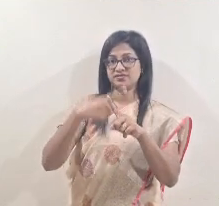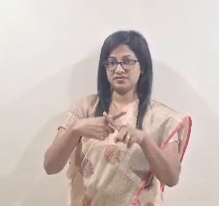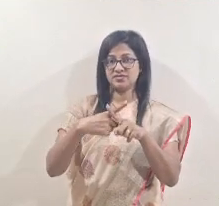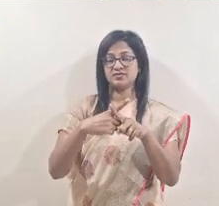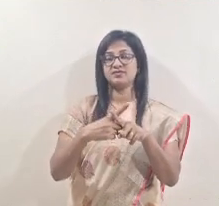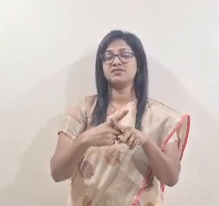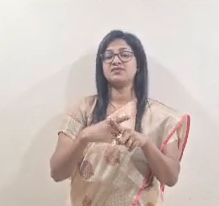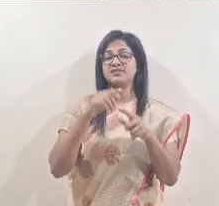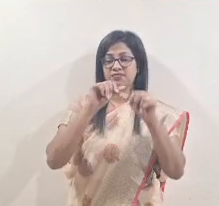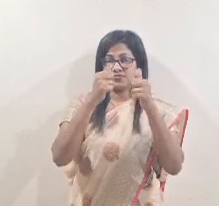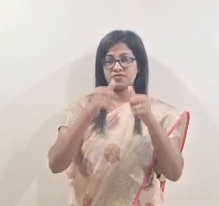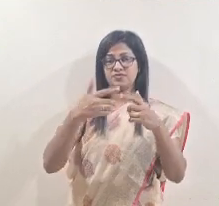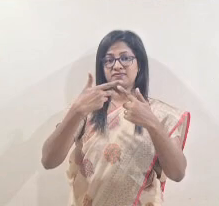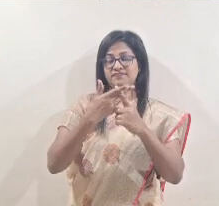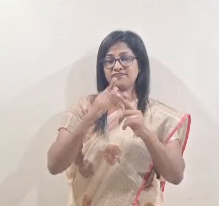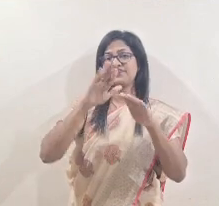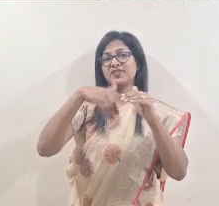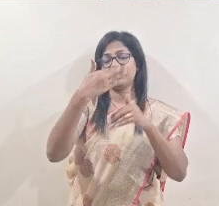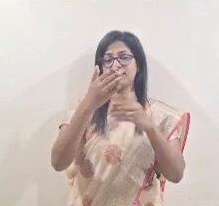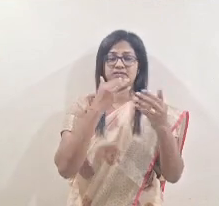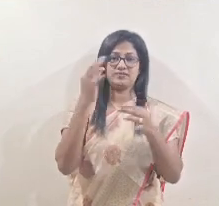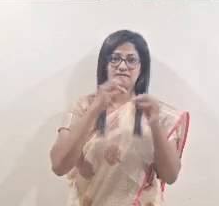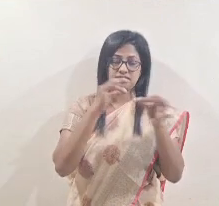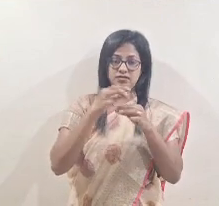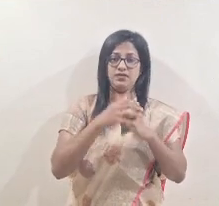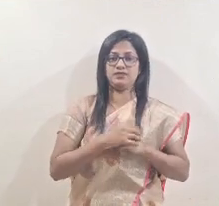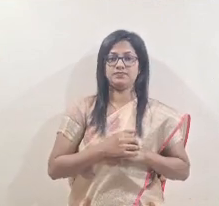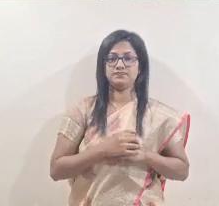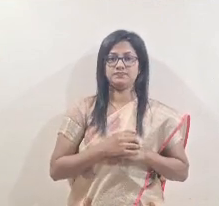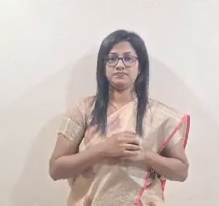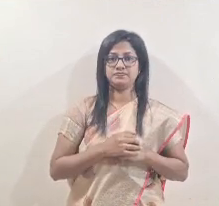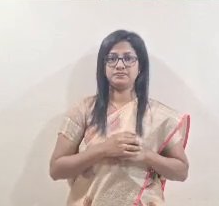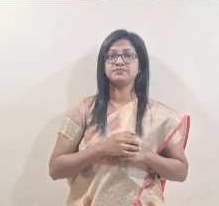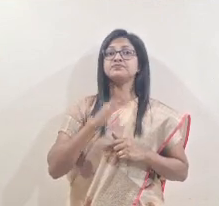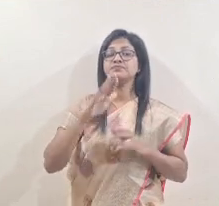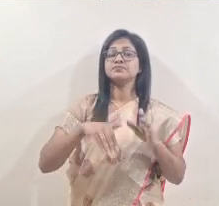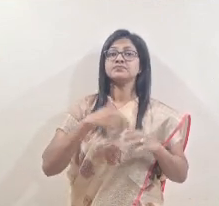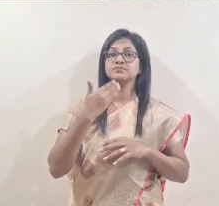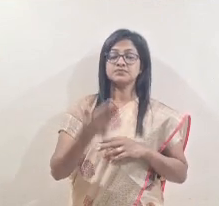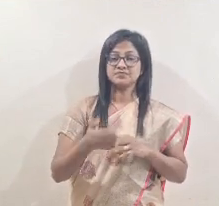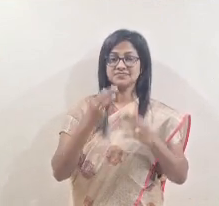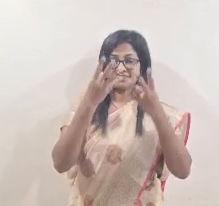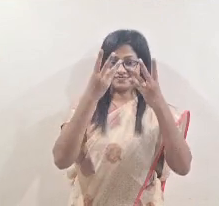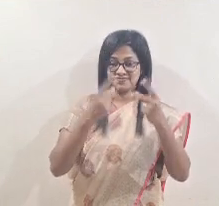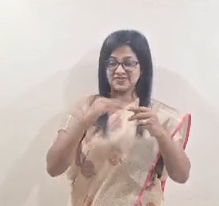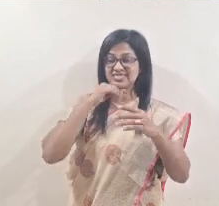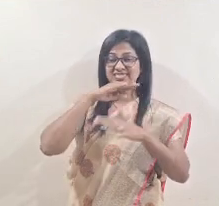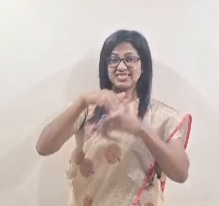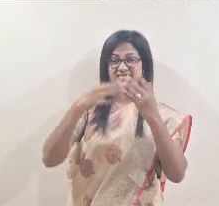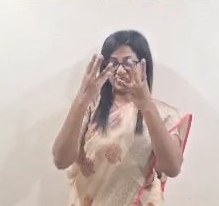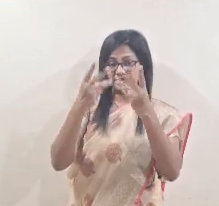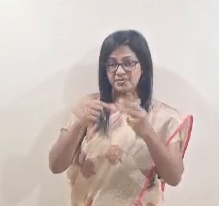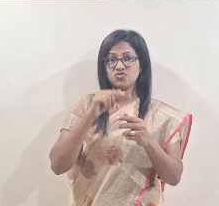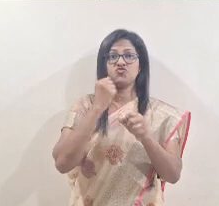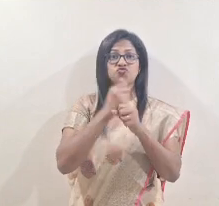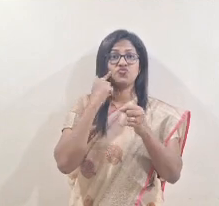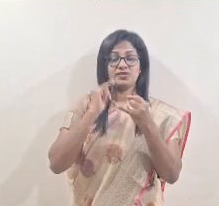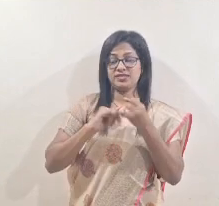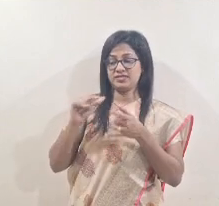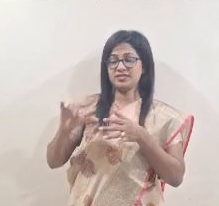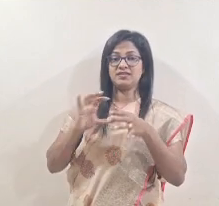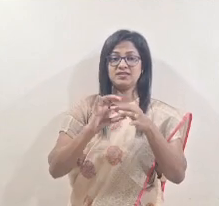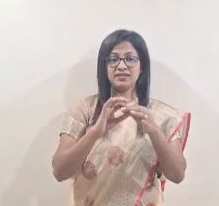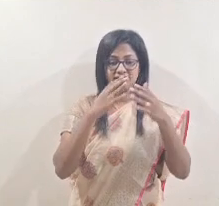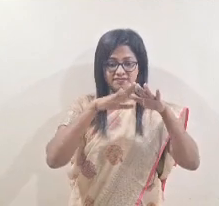model builder that I will discuss in the later slides. So after estimating the emissions using the GIS, we are